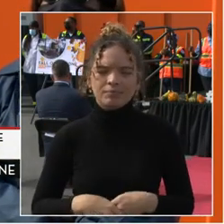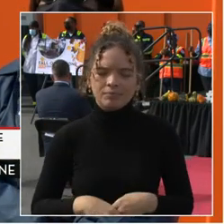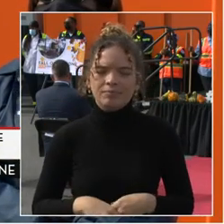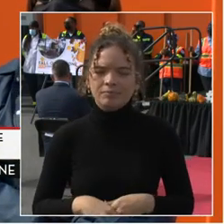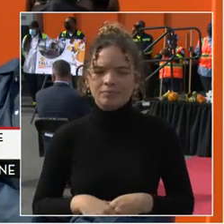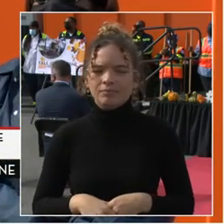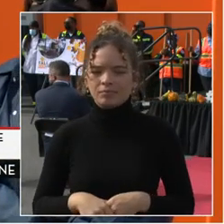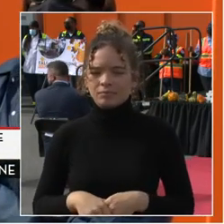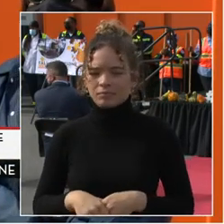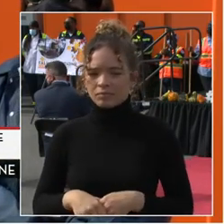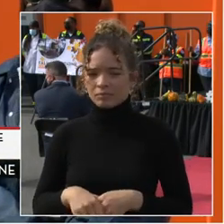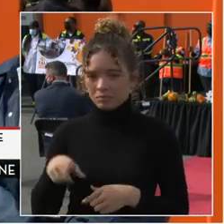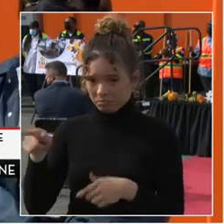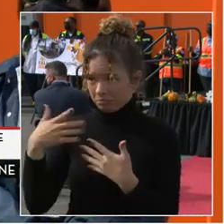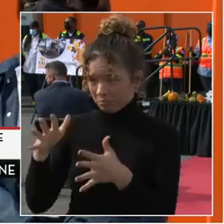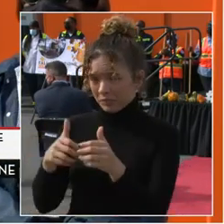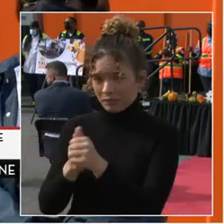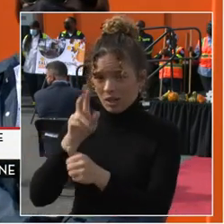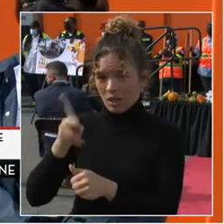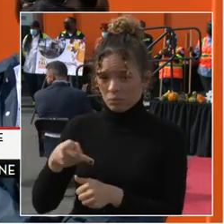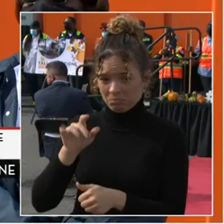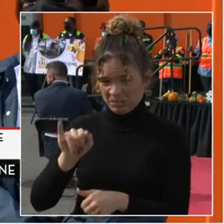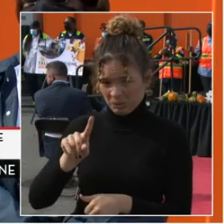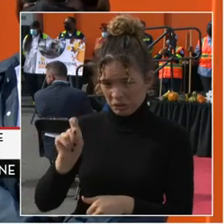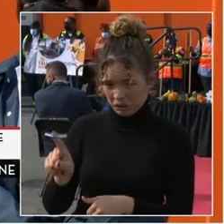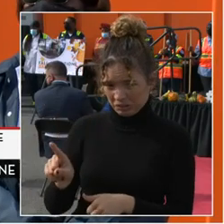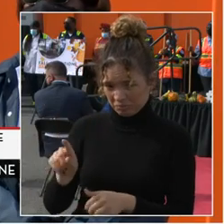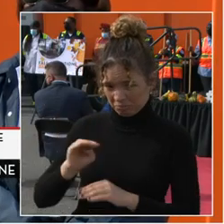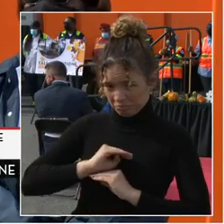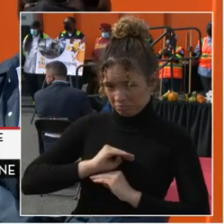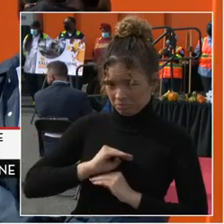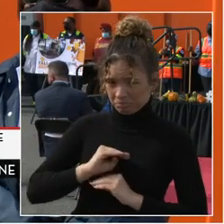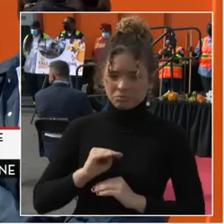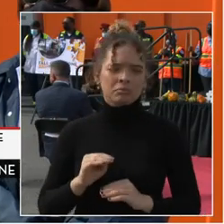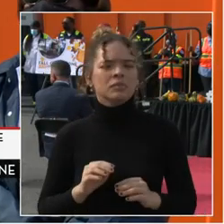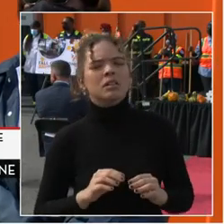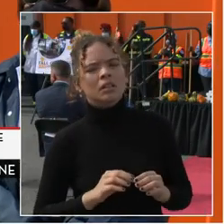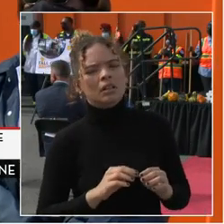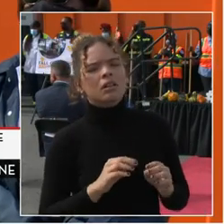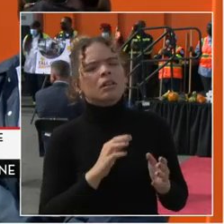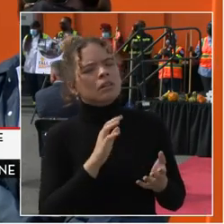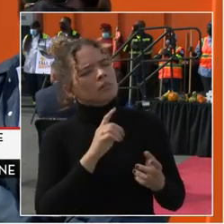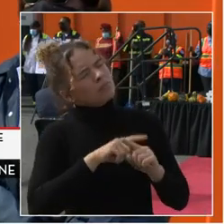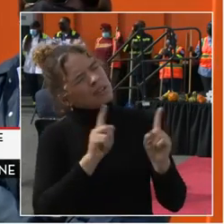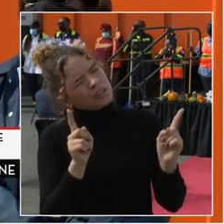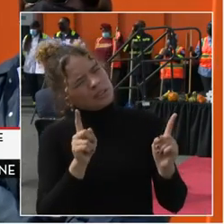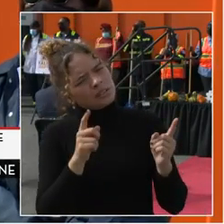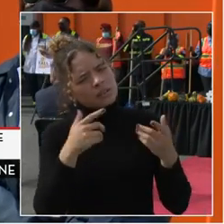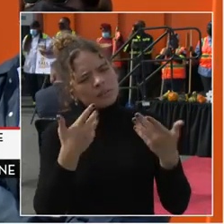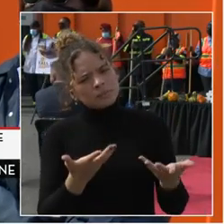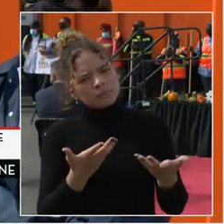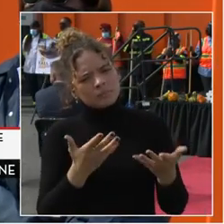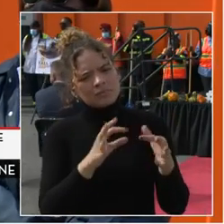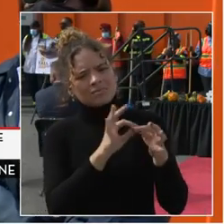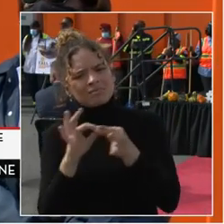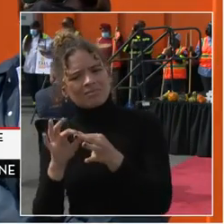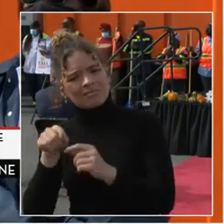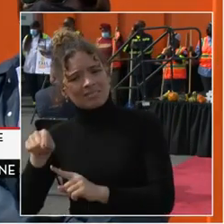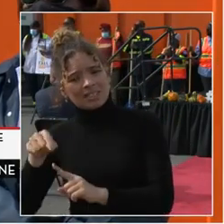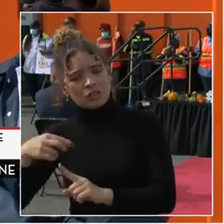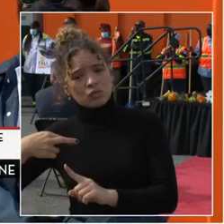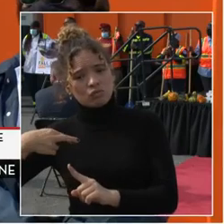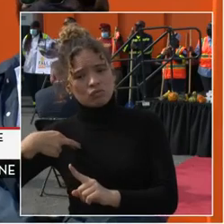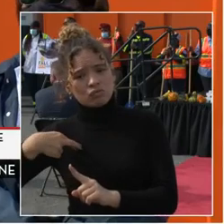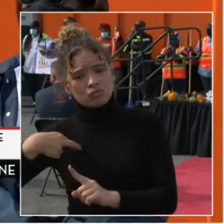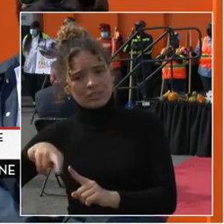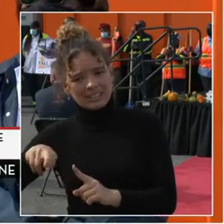Did you want to follow up? Does that answer your question? Yeah, but just in regards to that, so, with the religious exemption in place, Yep. is